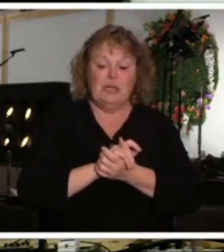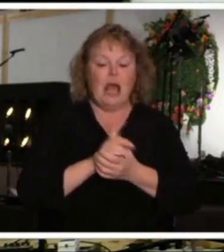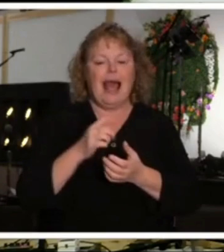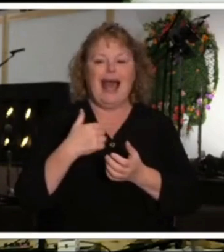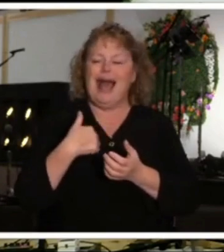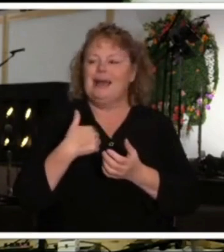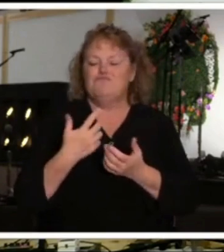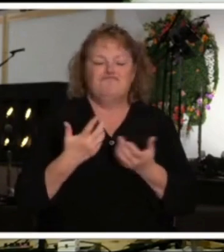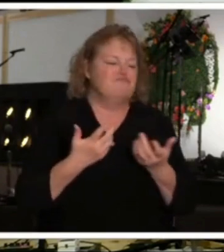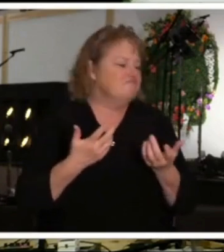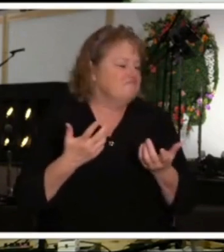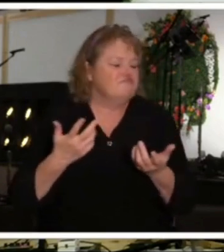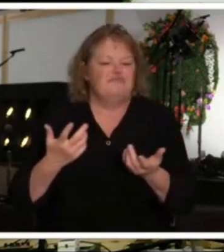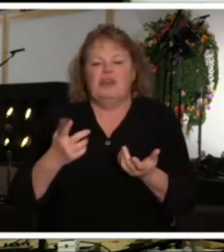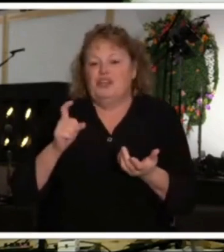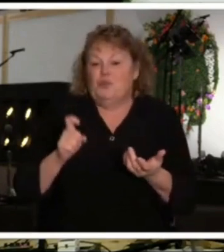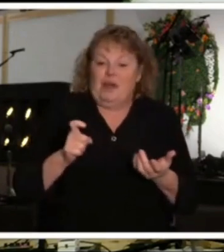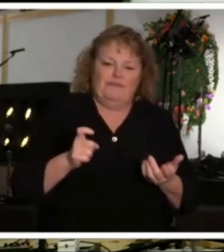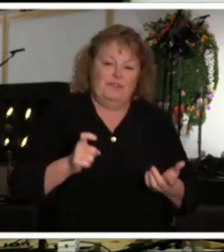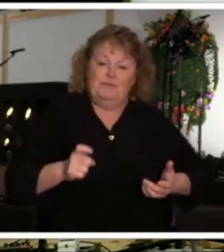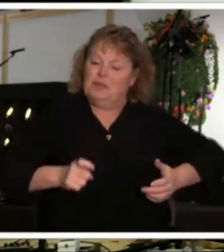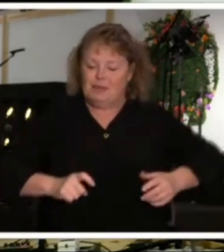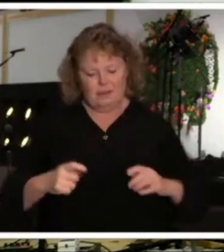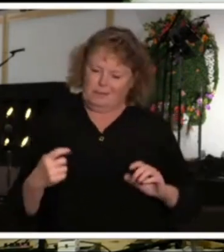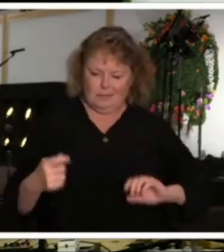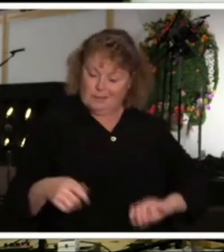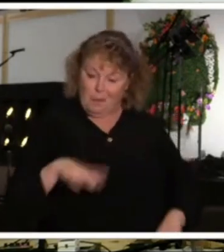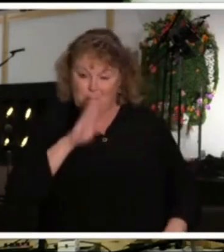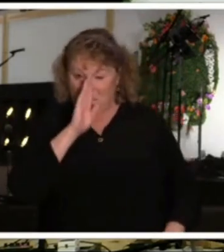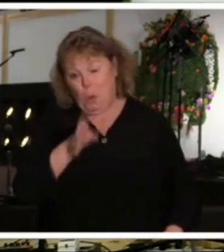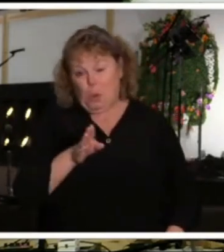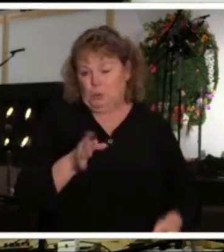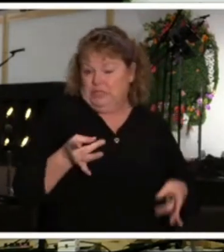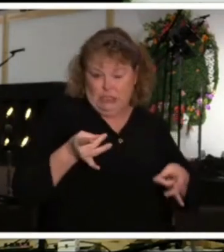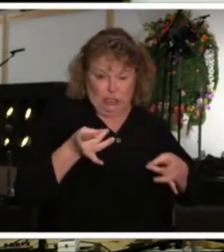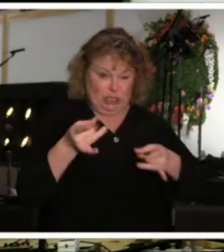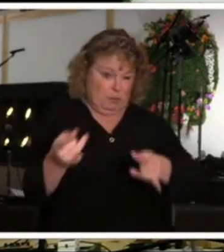just, you got to be bold and smooth. You were bold and smooth back in the 90s.